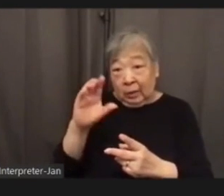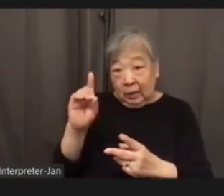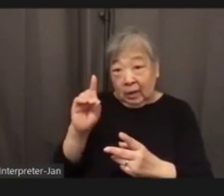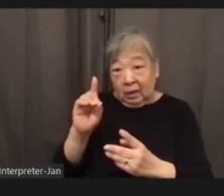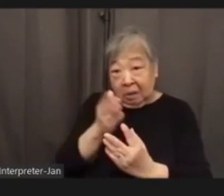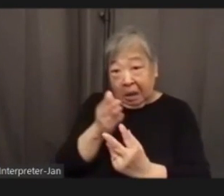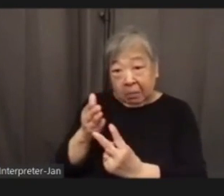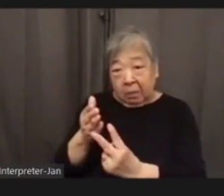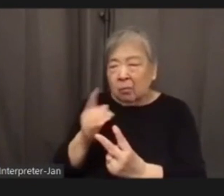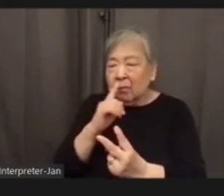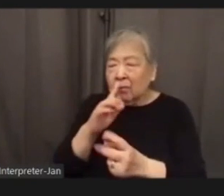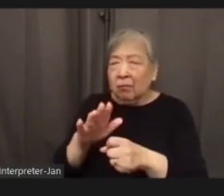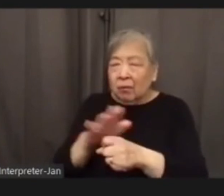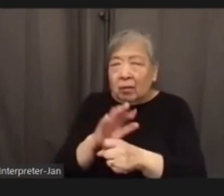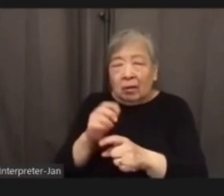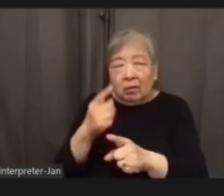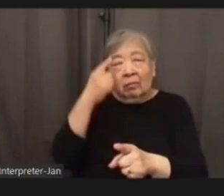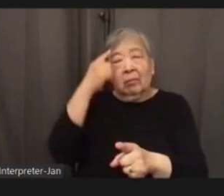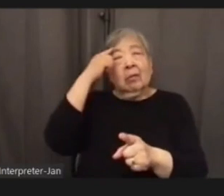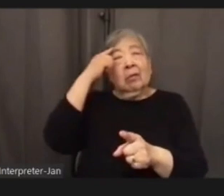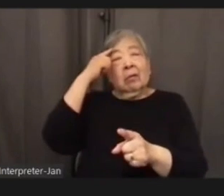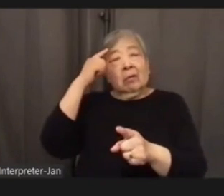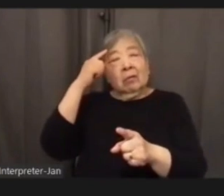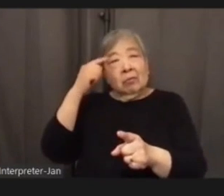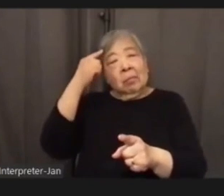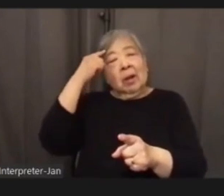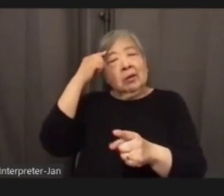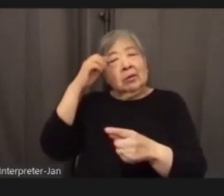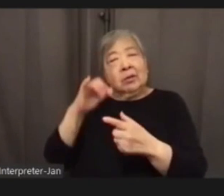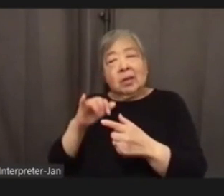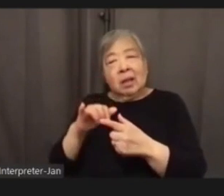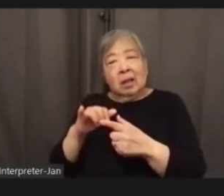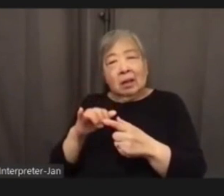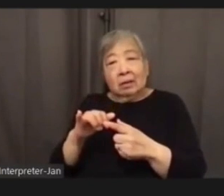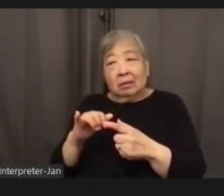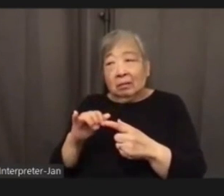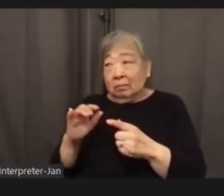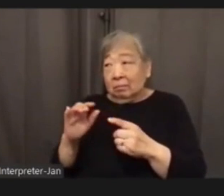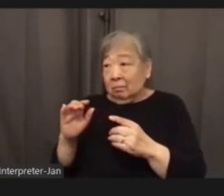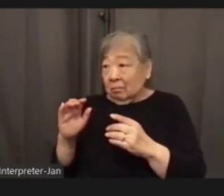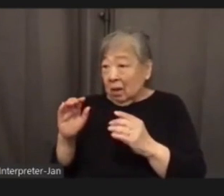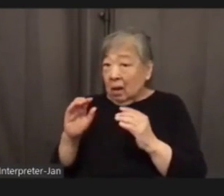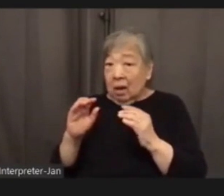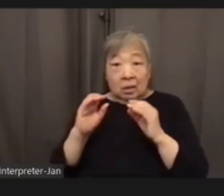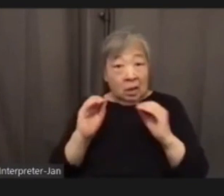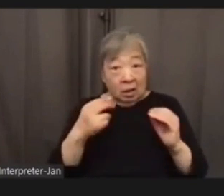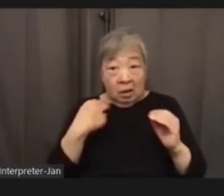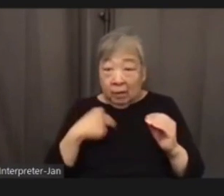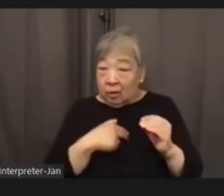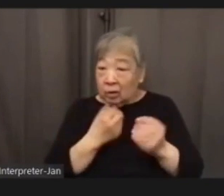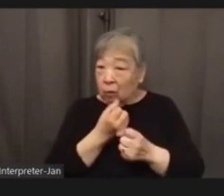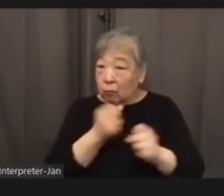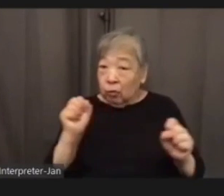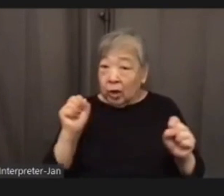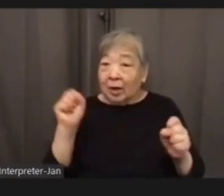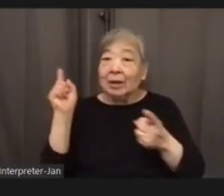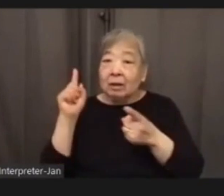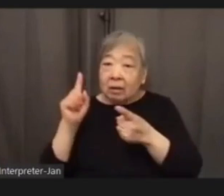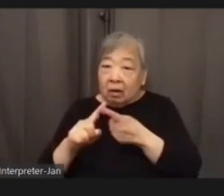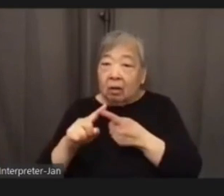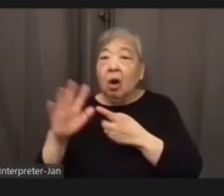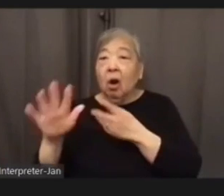are, you know, full of reminders that none of us are free until all of us are free, right? And